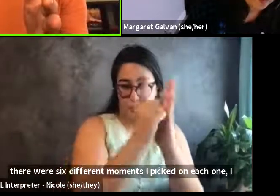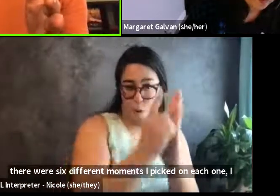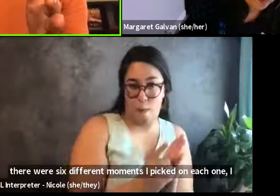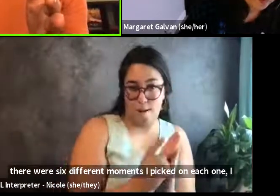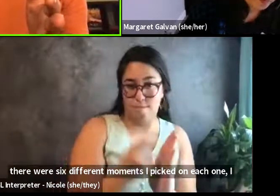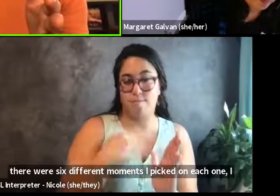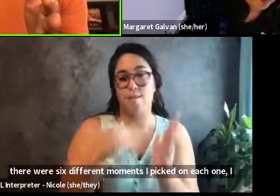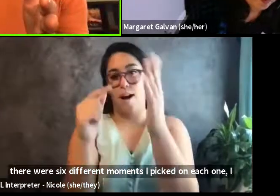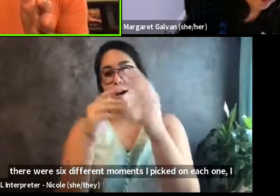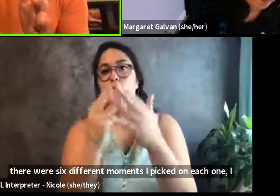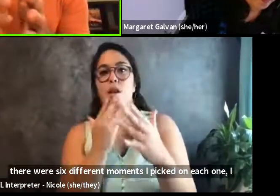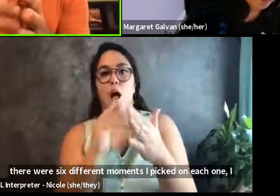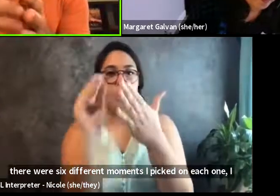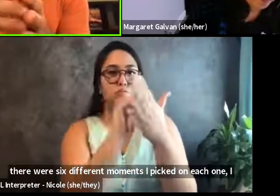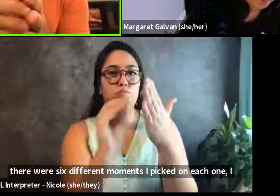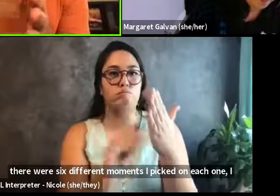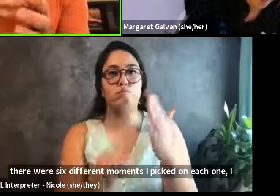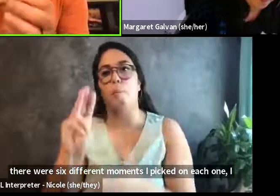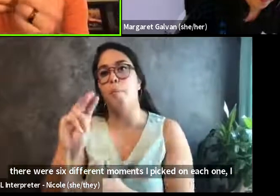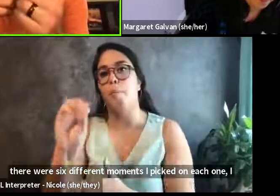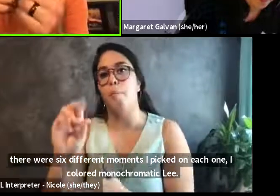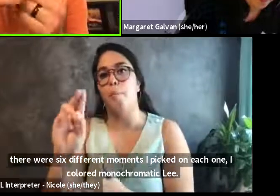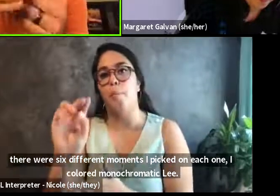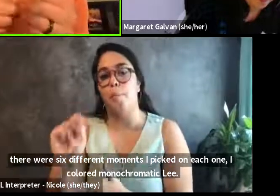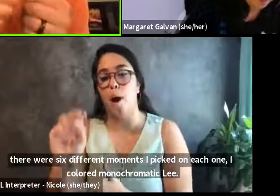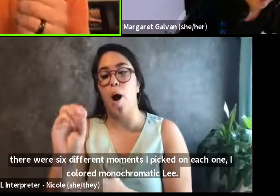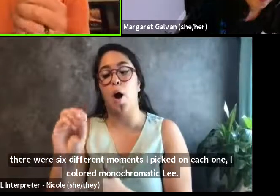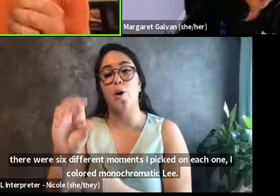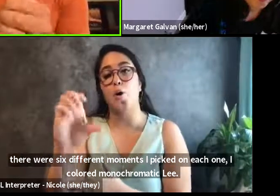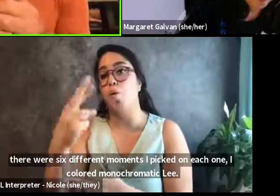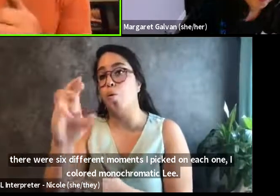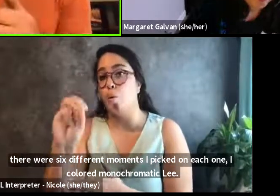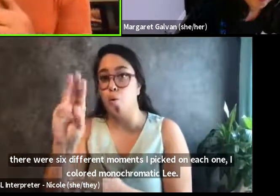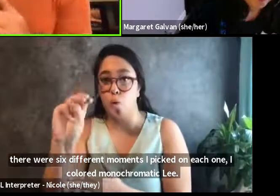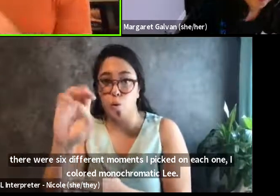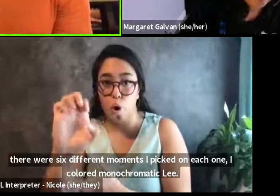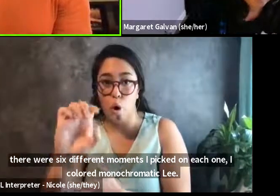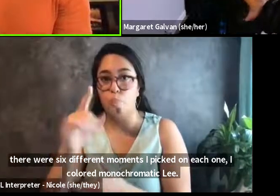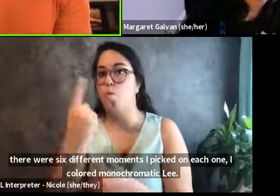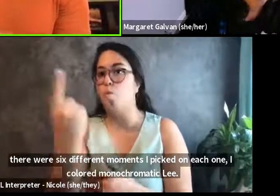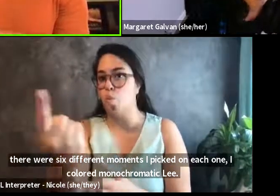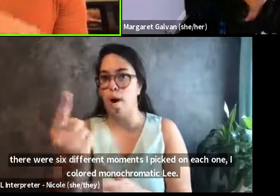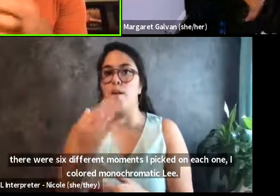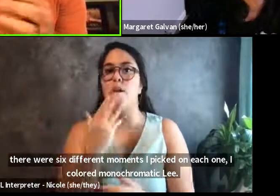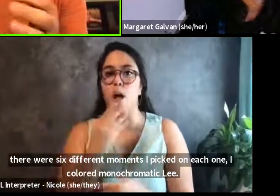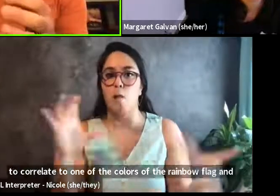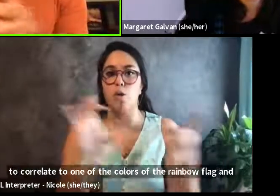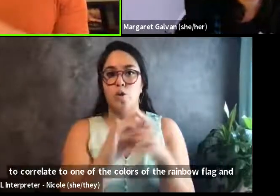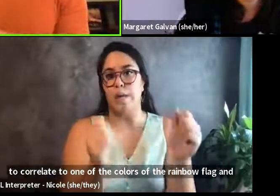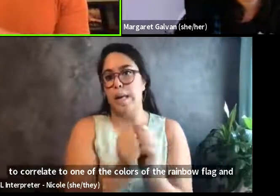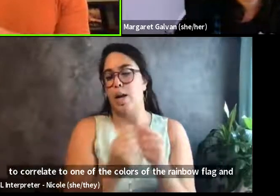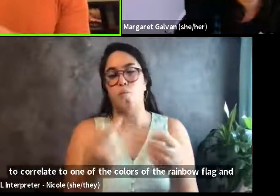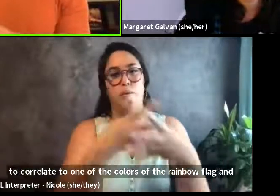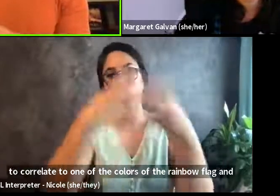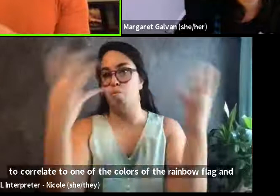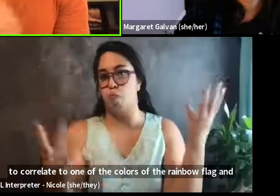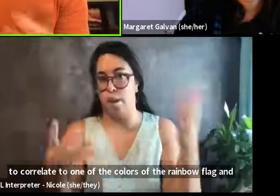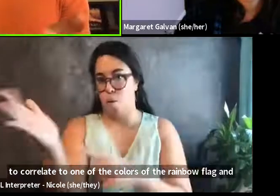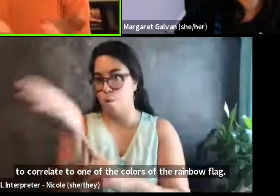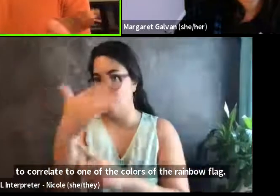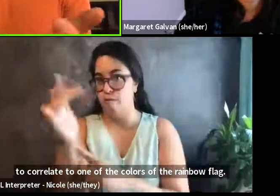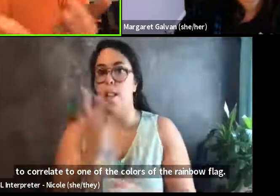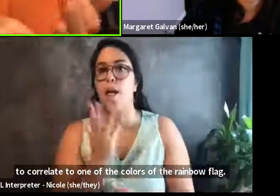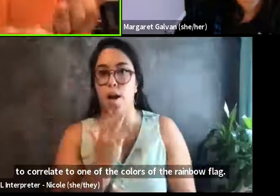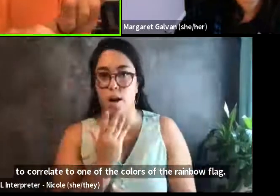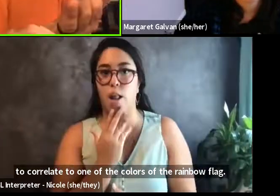um, uh, uh, to, uh, correlate to one of the colors of the rainbow flag. And, um, the